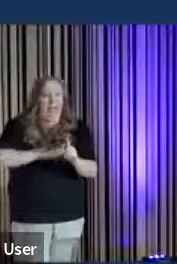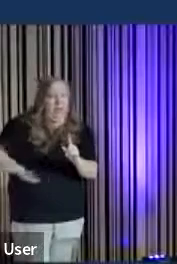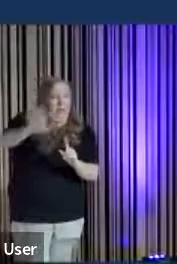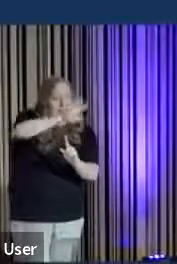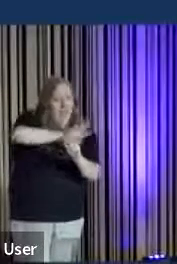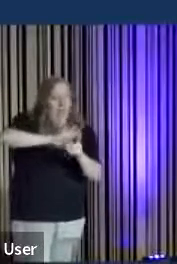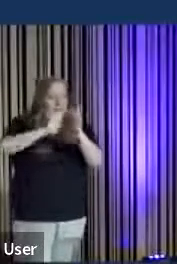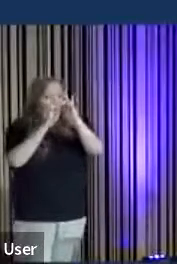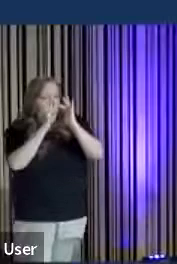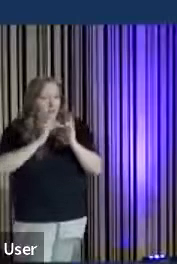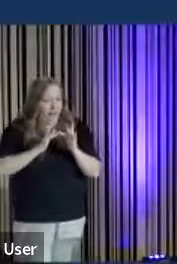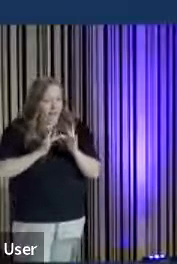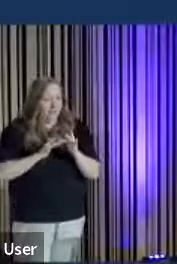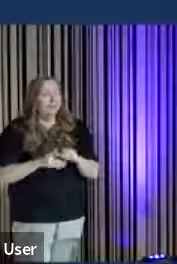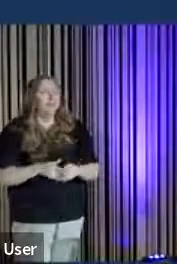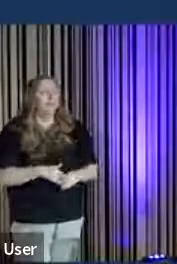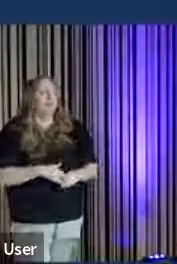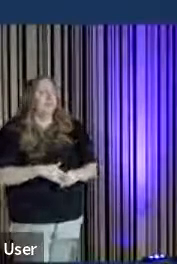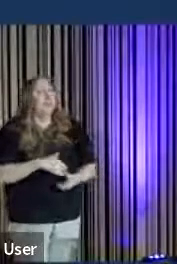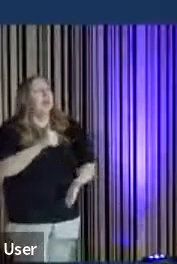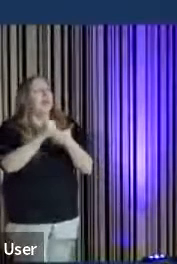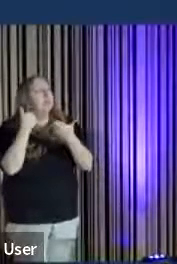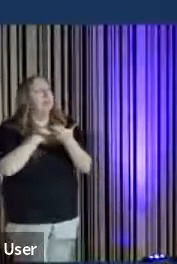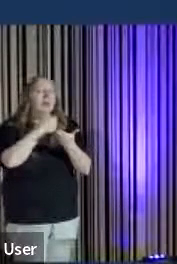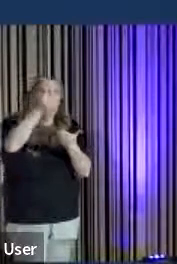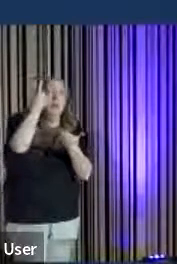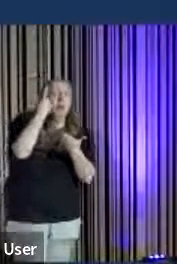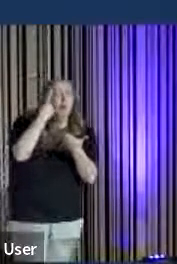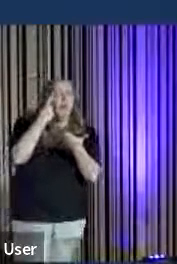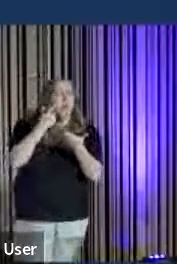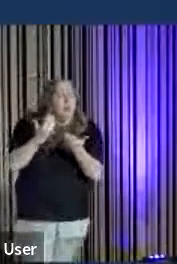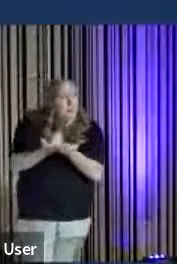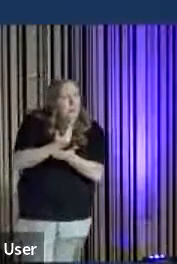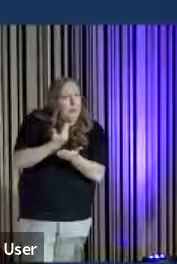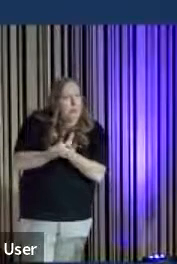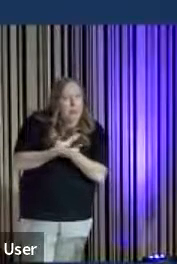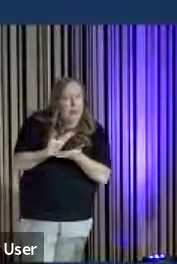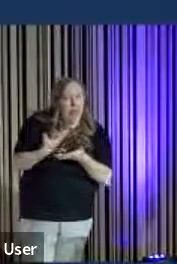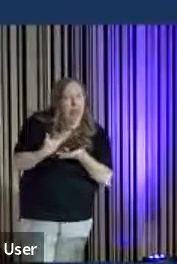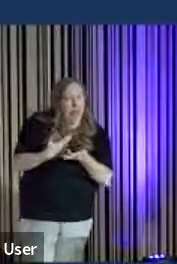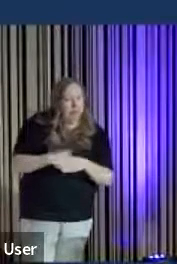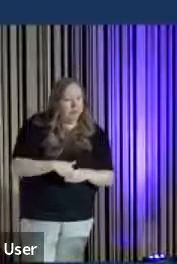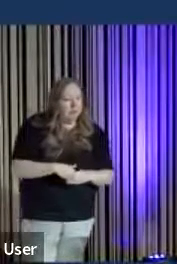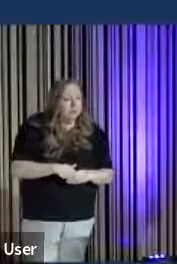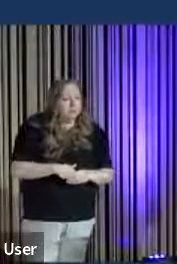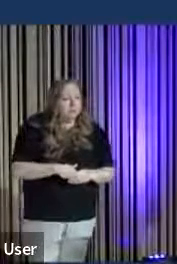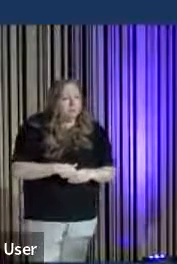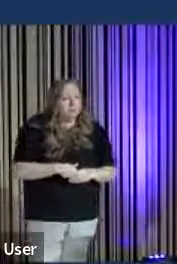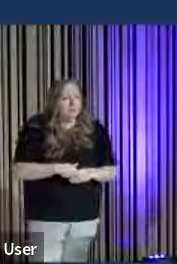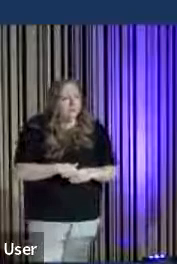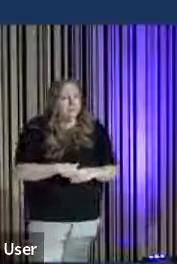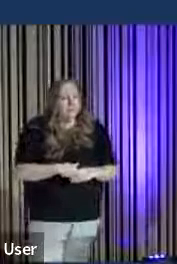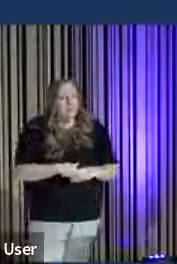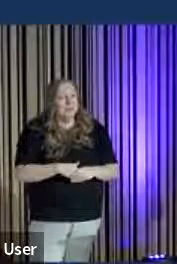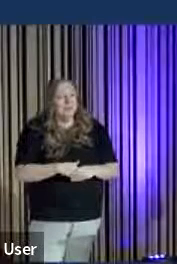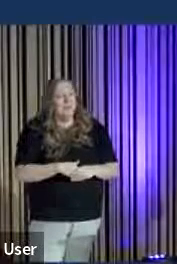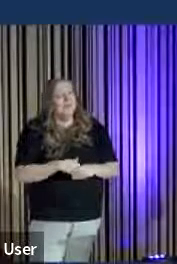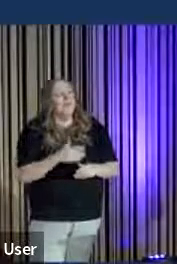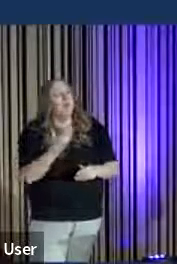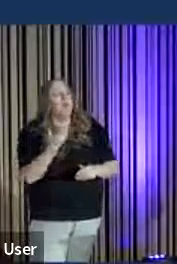between organisms. And I'll give you one example of what we could figure out from that sort of exercise by working with